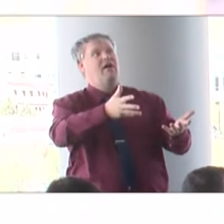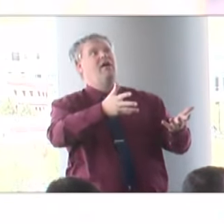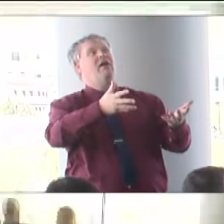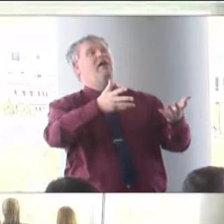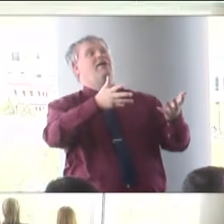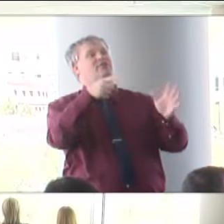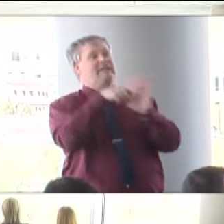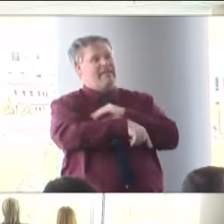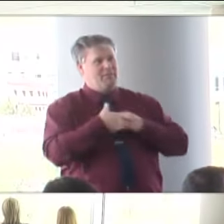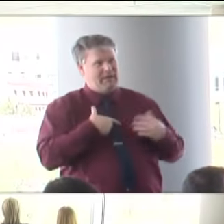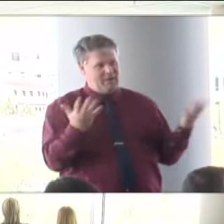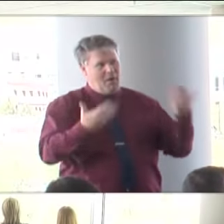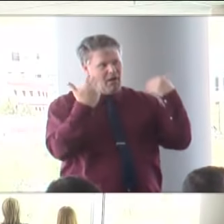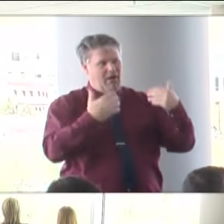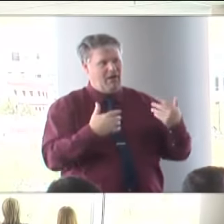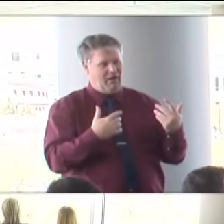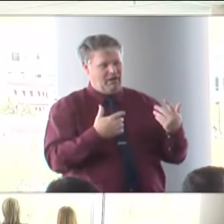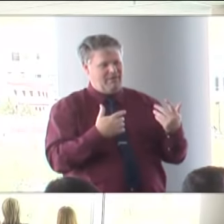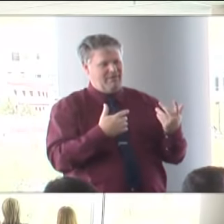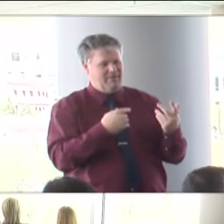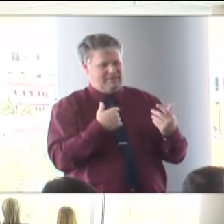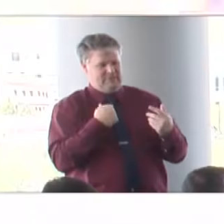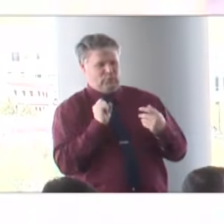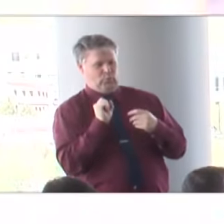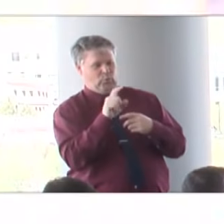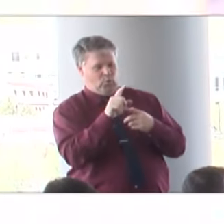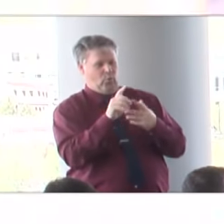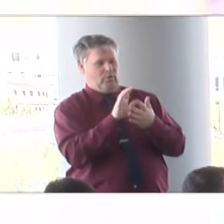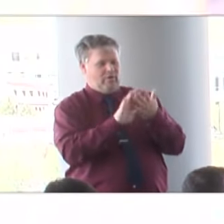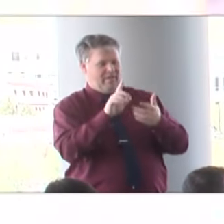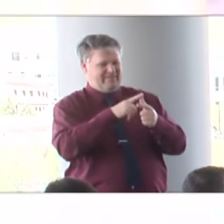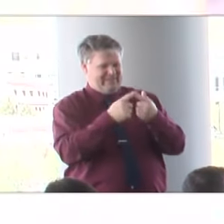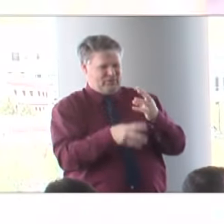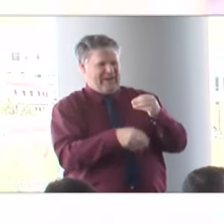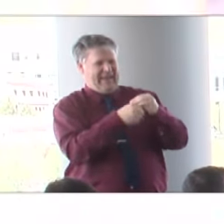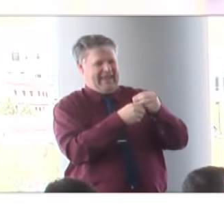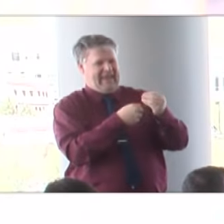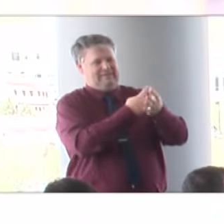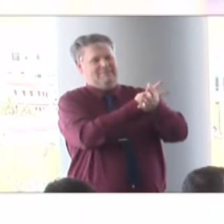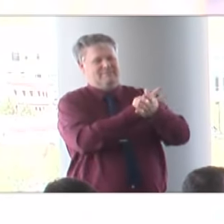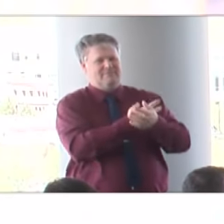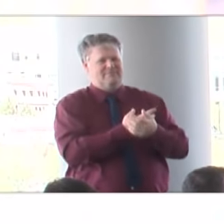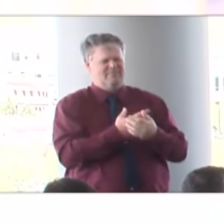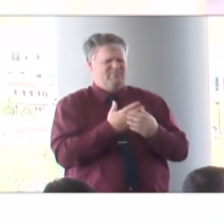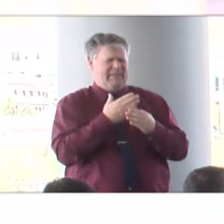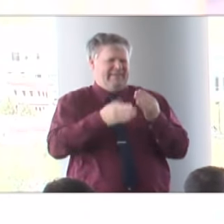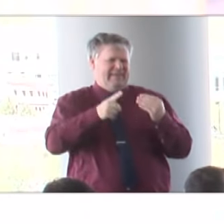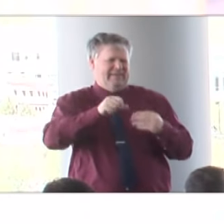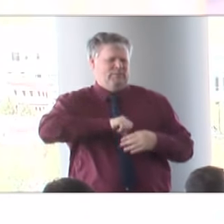here. I get you to college, and then you're going to do this. He was pretty proud in the end.